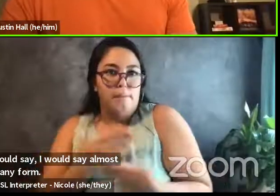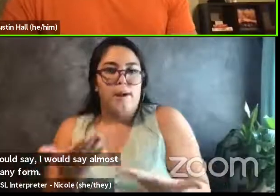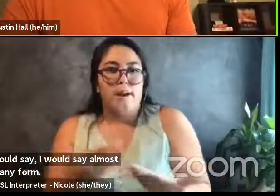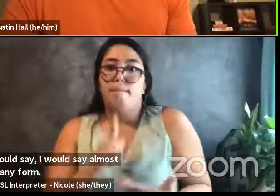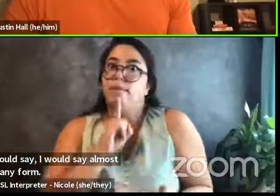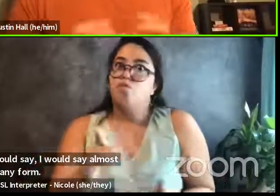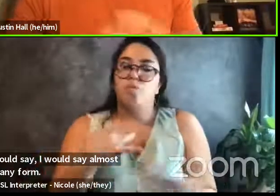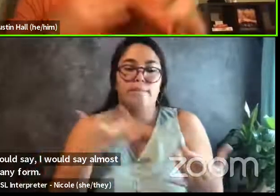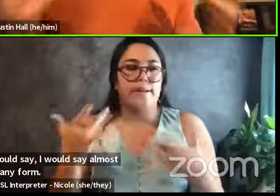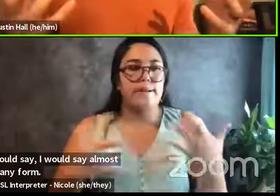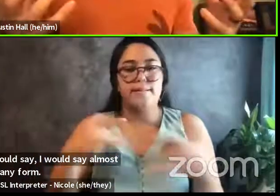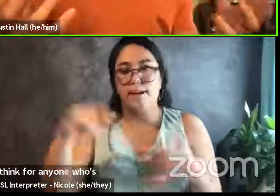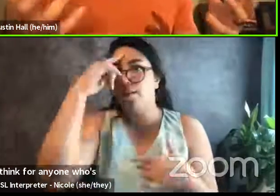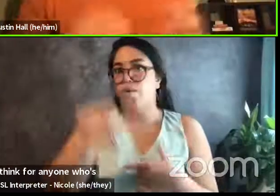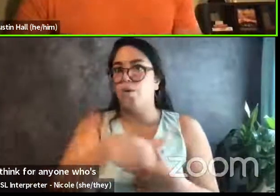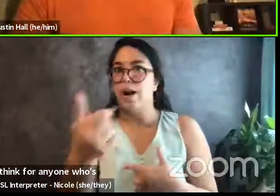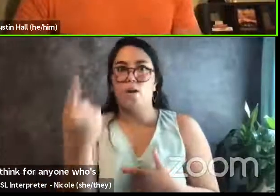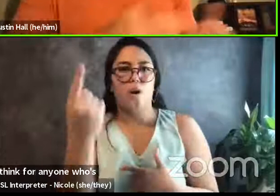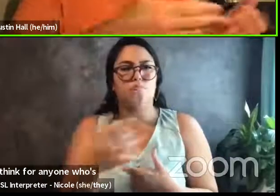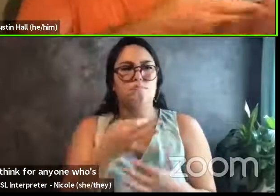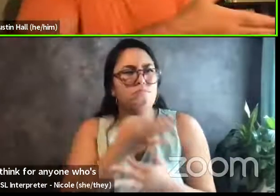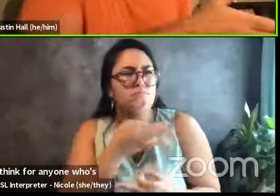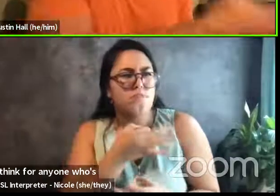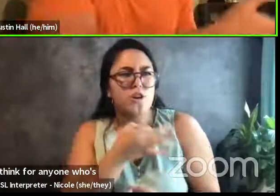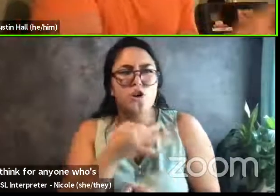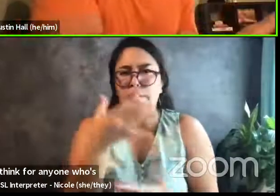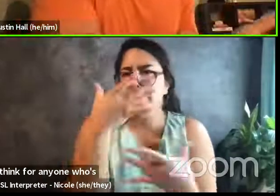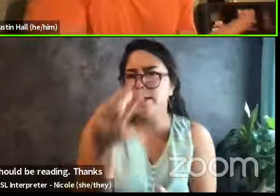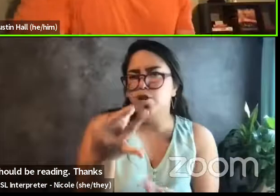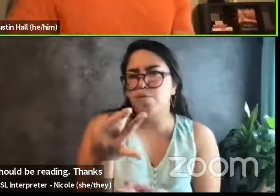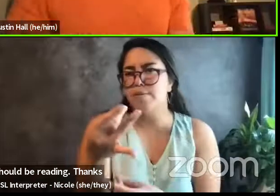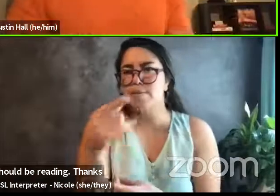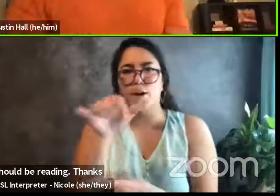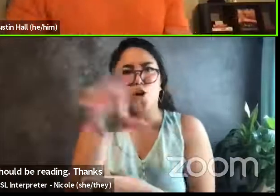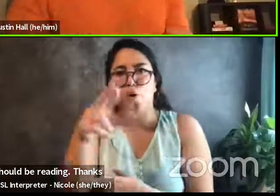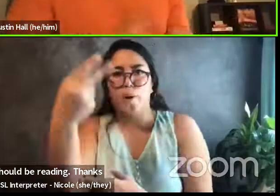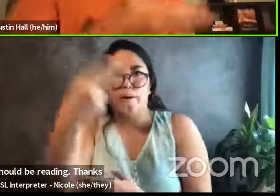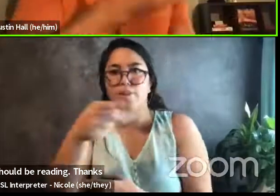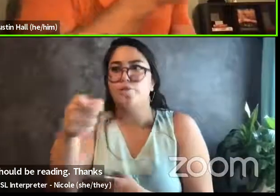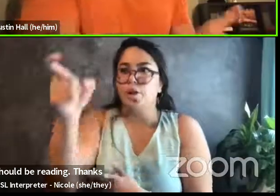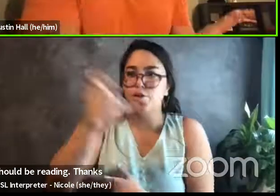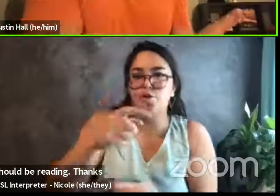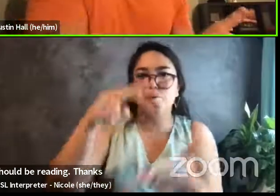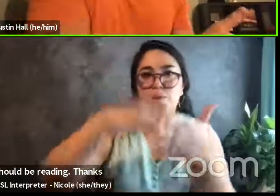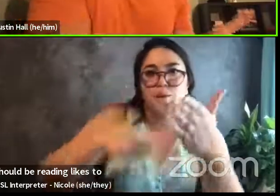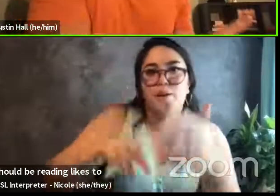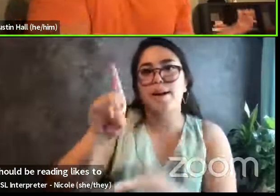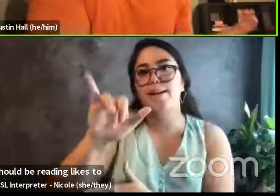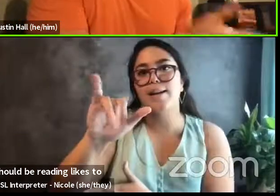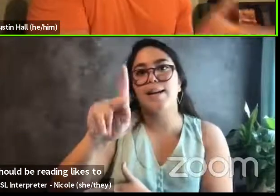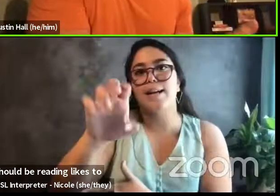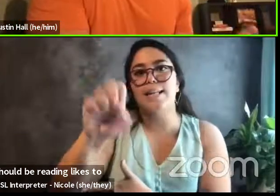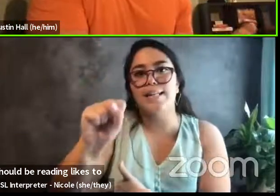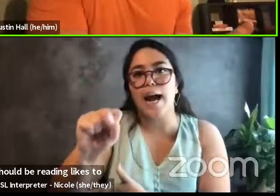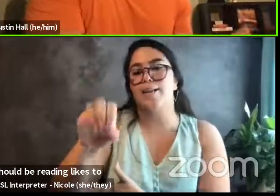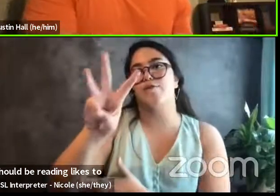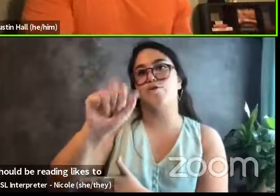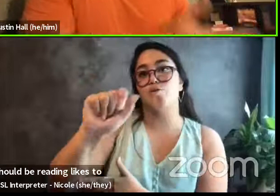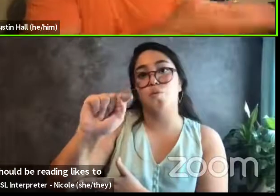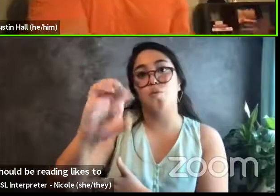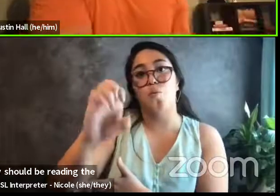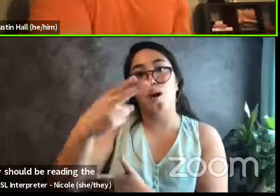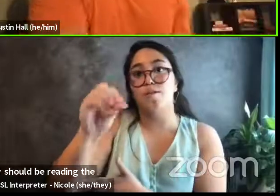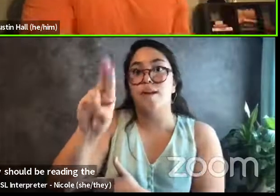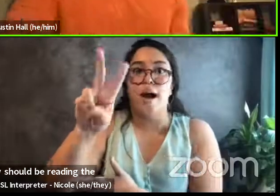exciting. I think for anyone who's interested in queer history, they should be reading Dykes to Watch Out For, right? They should be reading The Mostly Unfabulous Social Life of Ethan Green